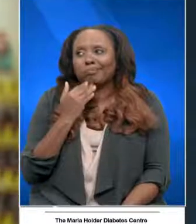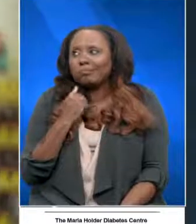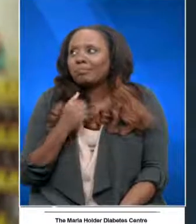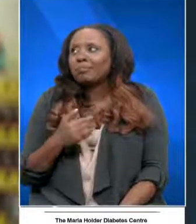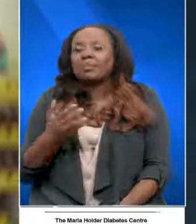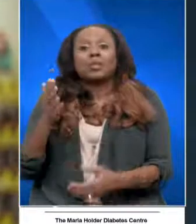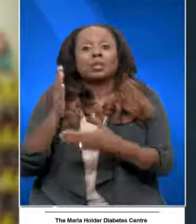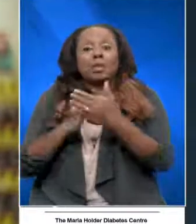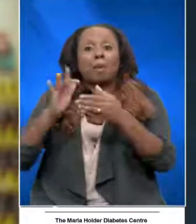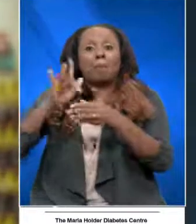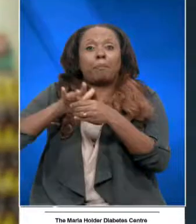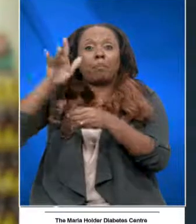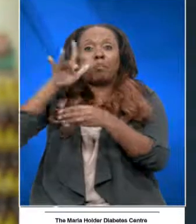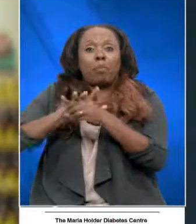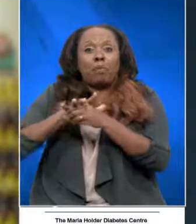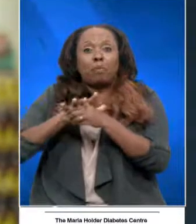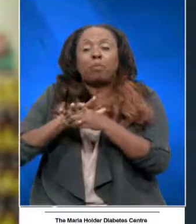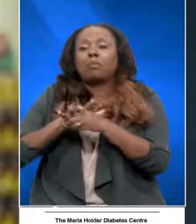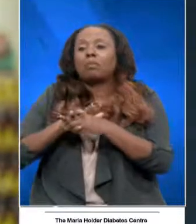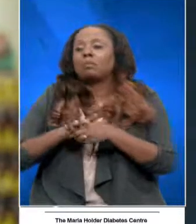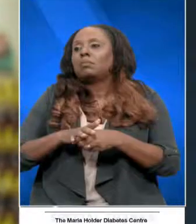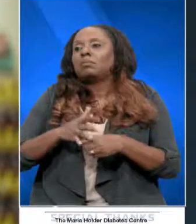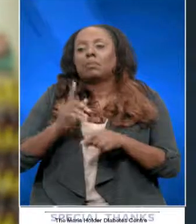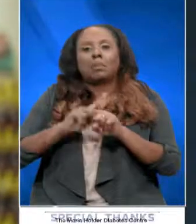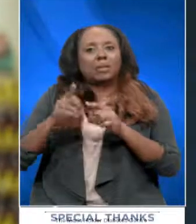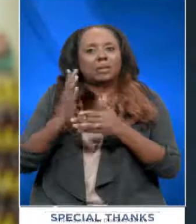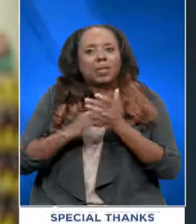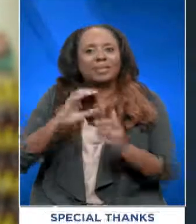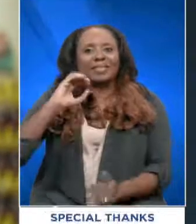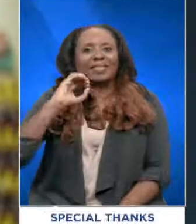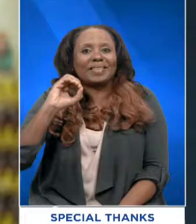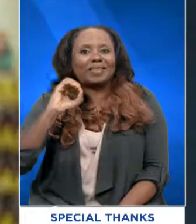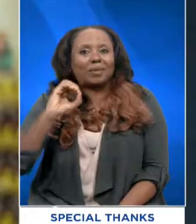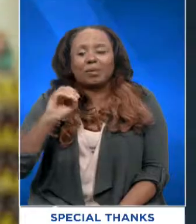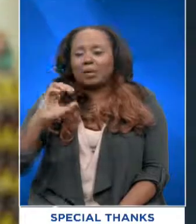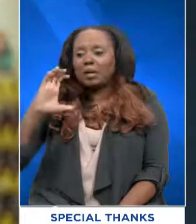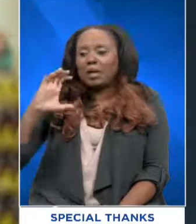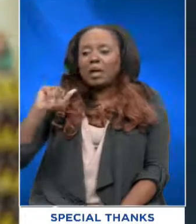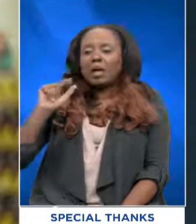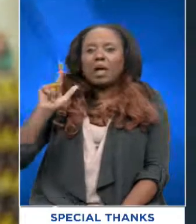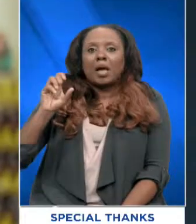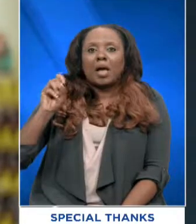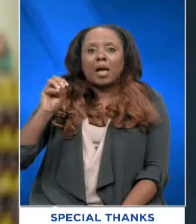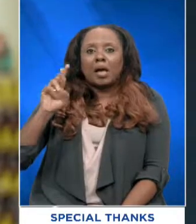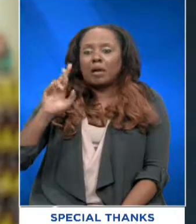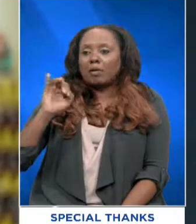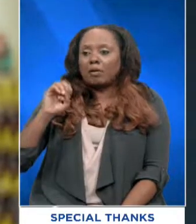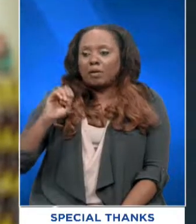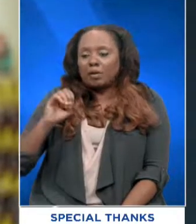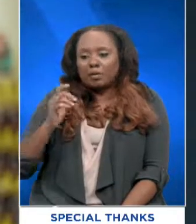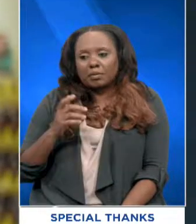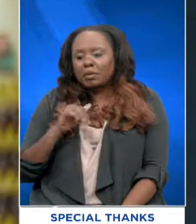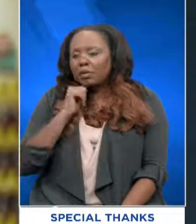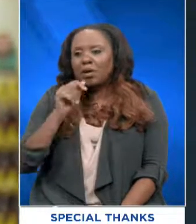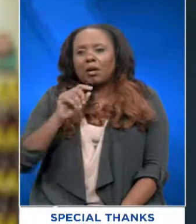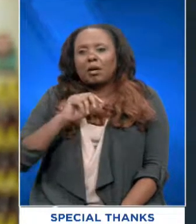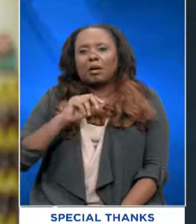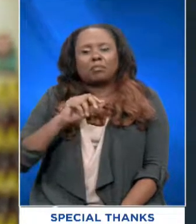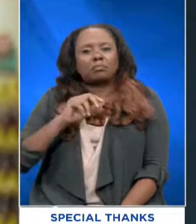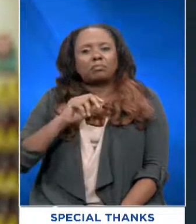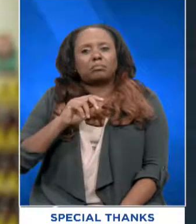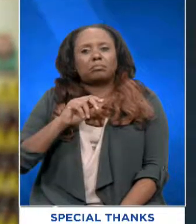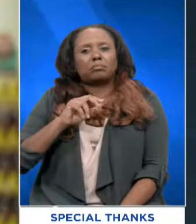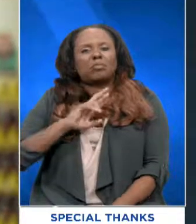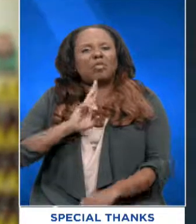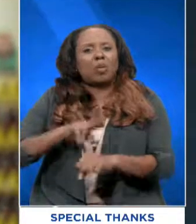an alternative sweetener in it, so it's 0 calories. They might taste sweet, but they don't raise your blood sugar because it's not regular sugar. But still, all of